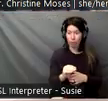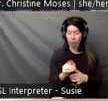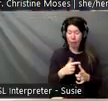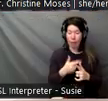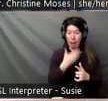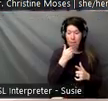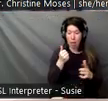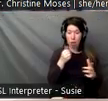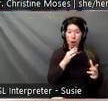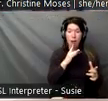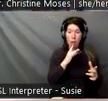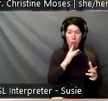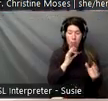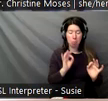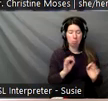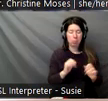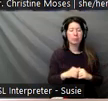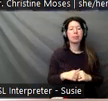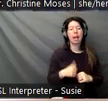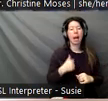audio? Yes.